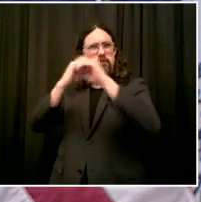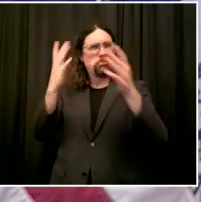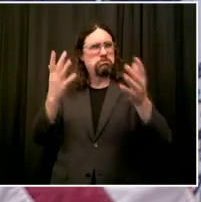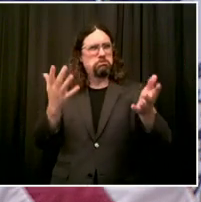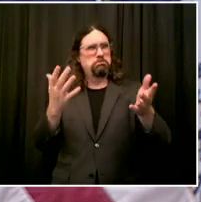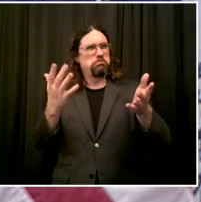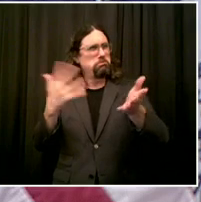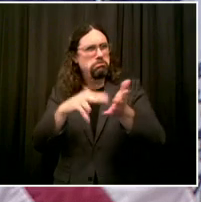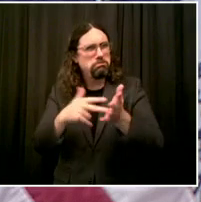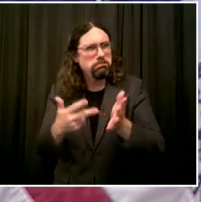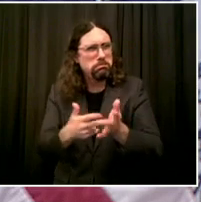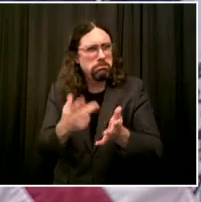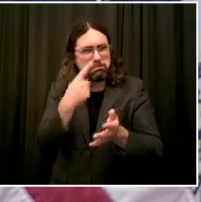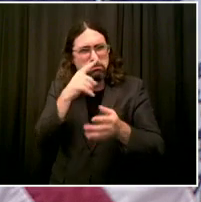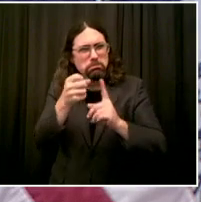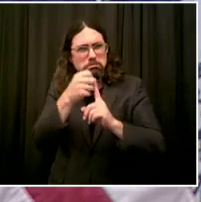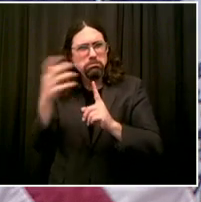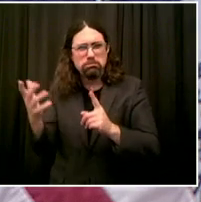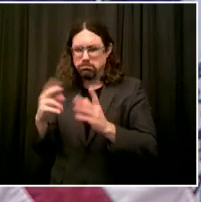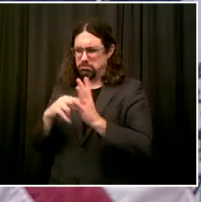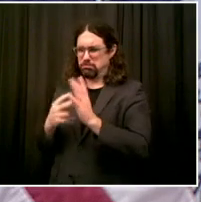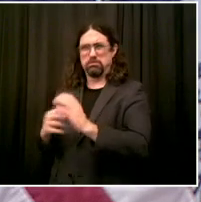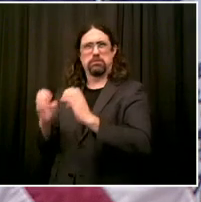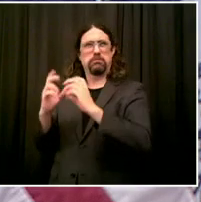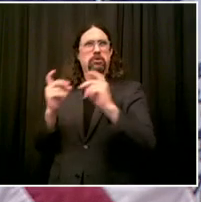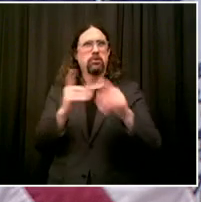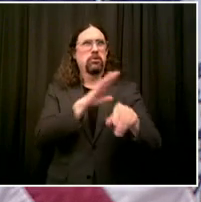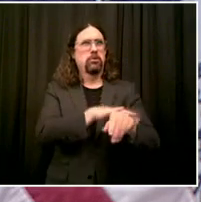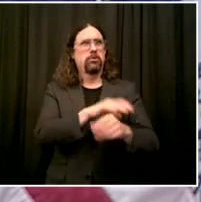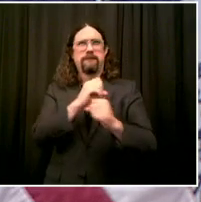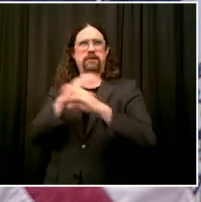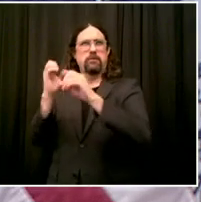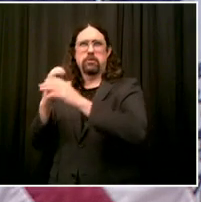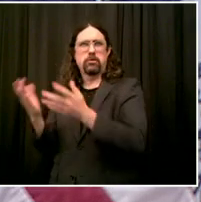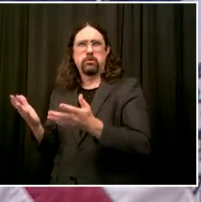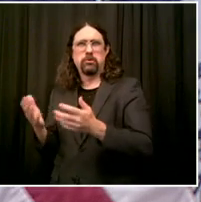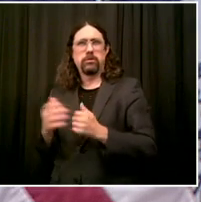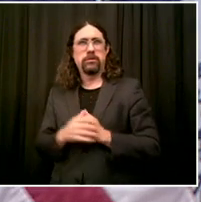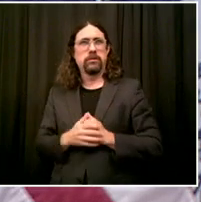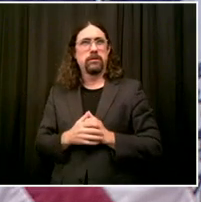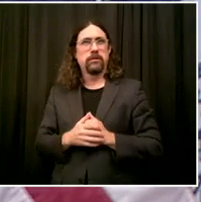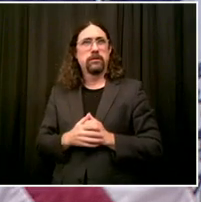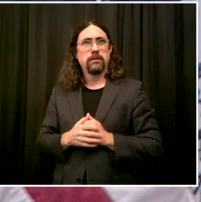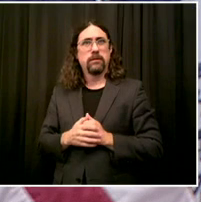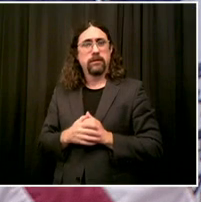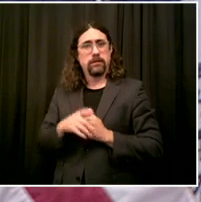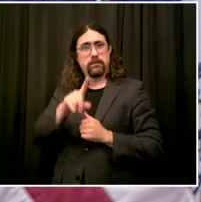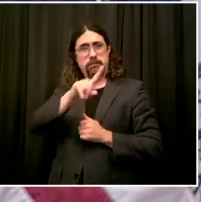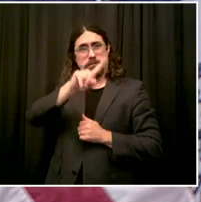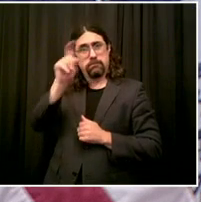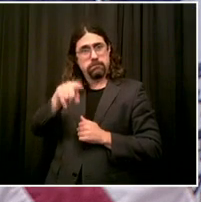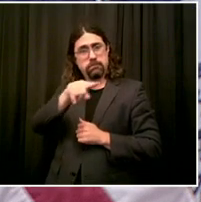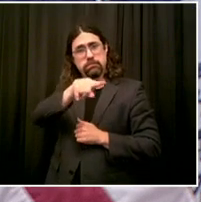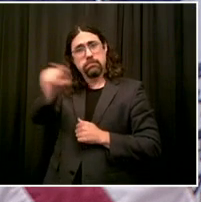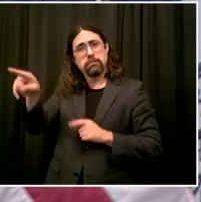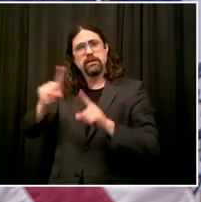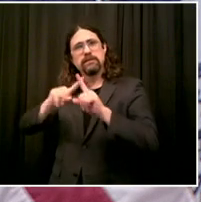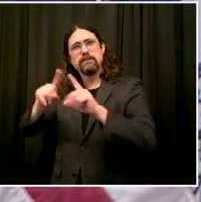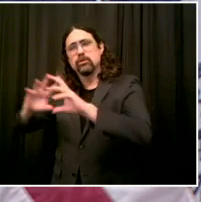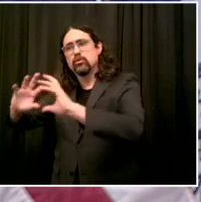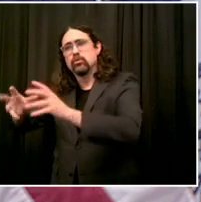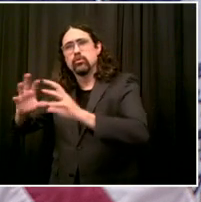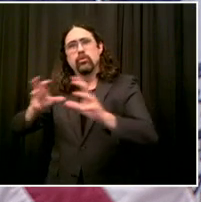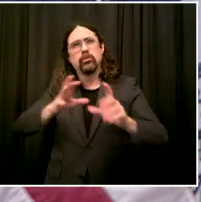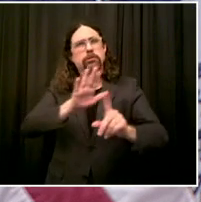community-based organizations be involved in this, or neighborhood groups? I know other elected officials have talked about getting the Cure